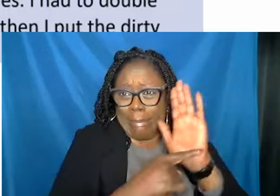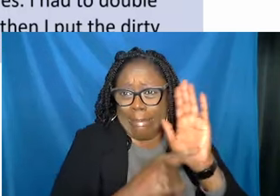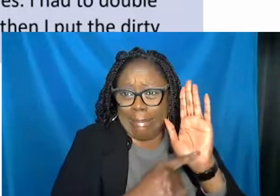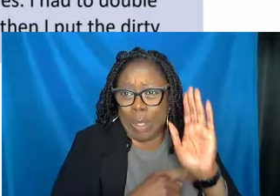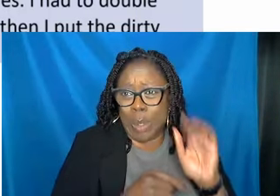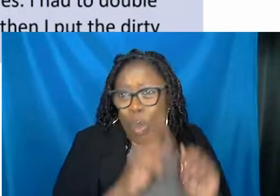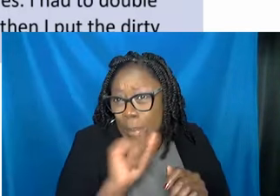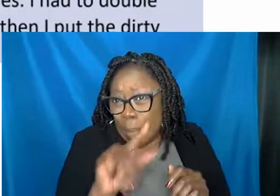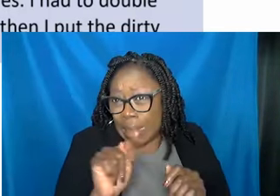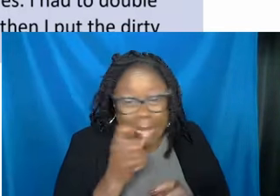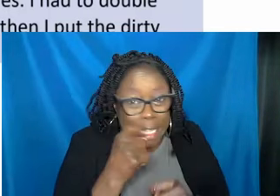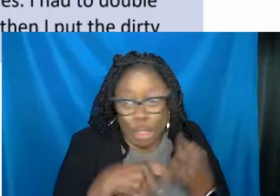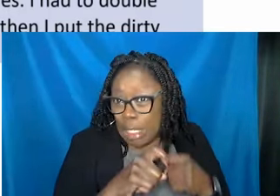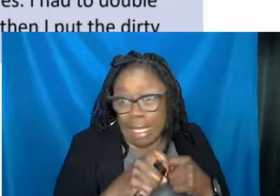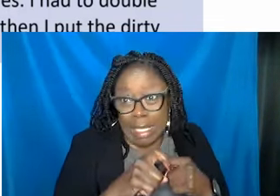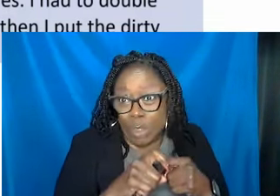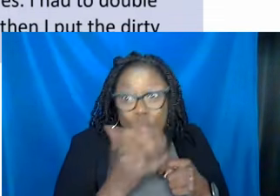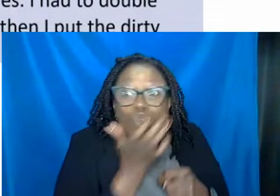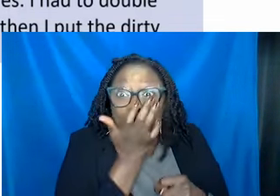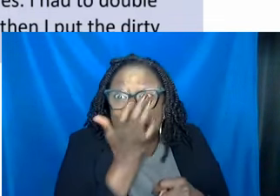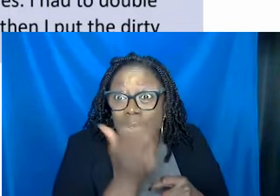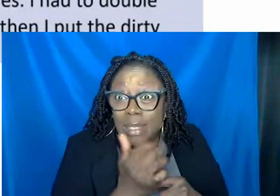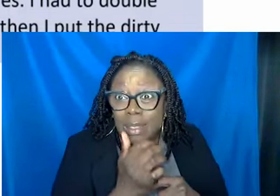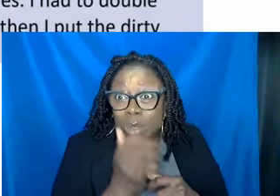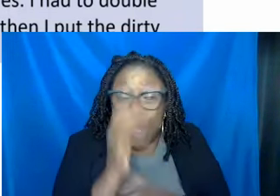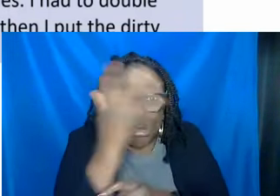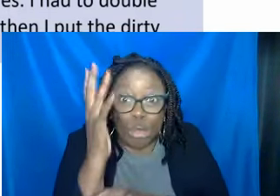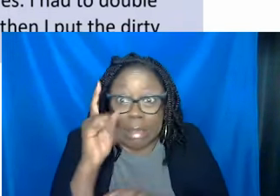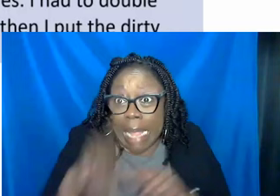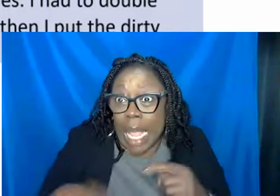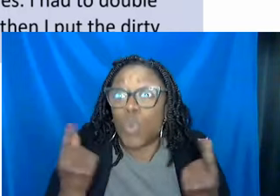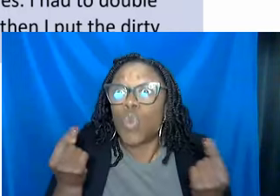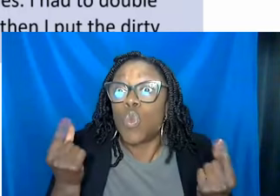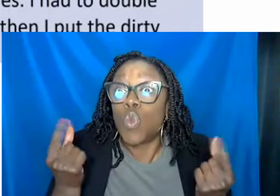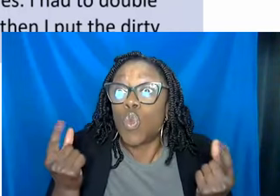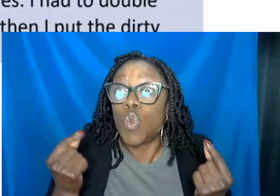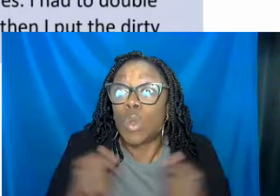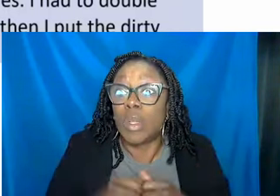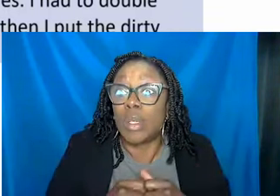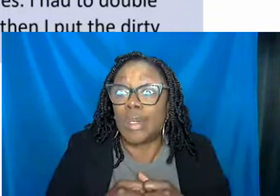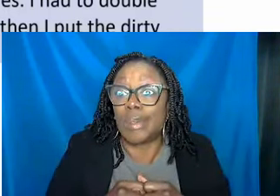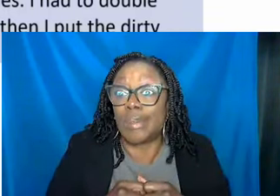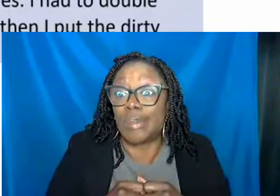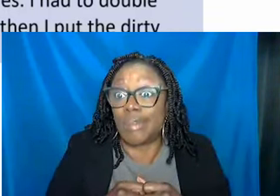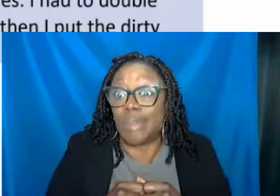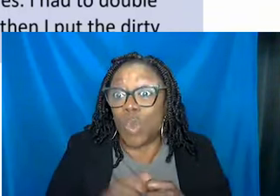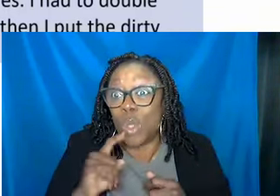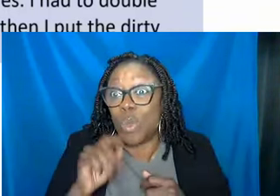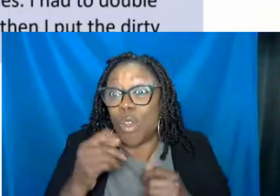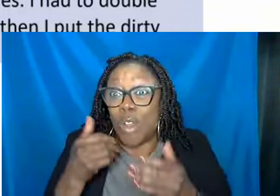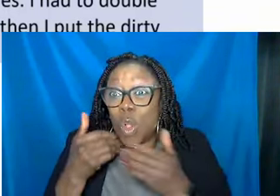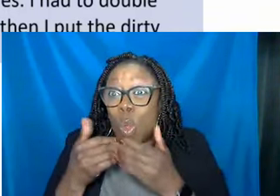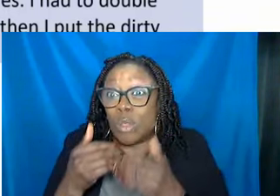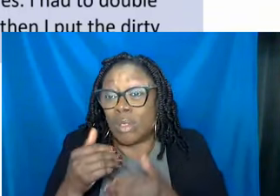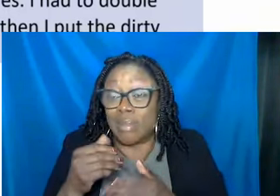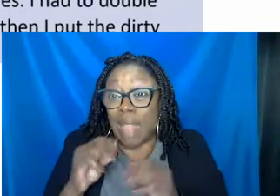anything out on grass or by a bush. She couldn't do that. So they went to the nearby fast food restaurant. And